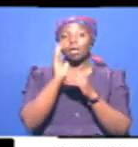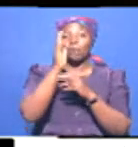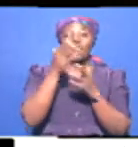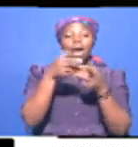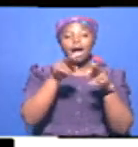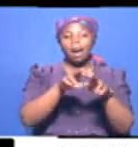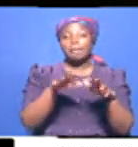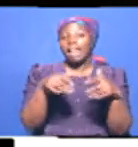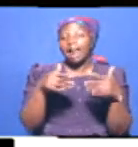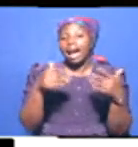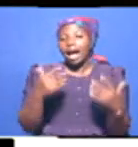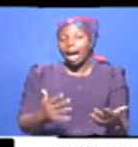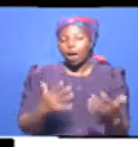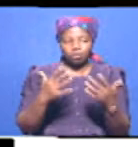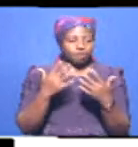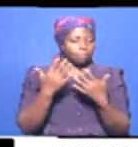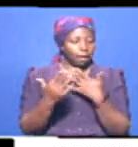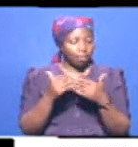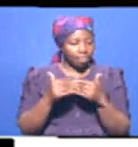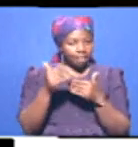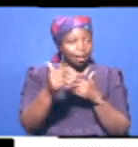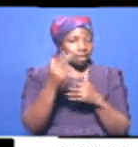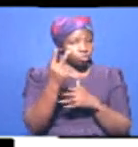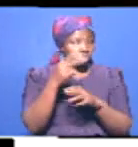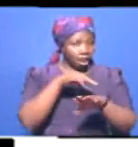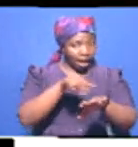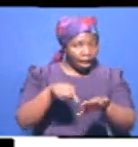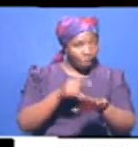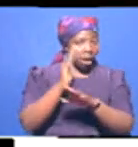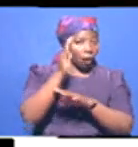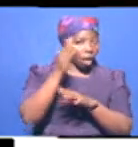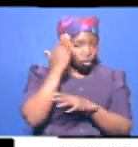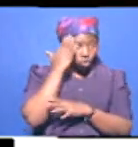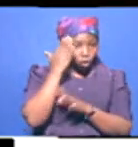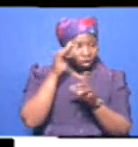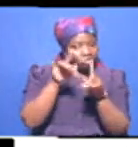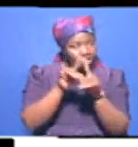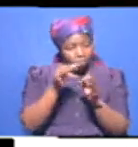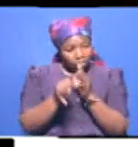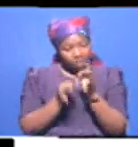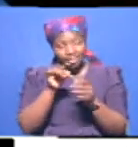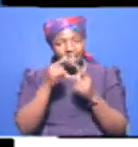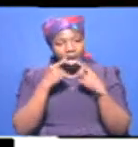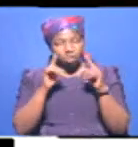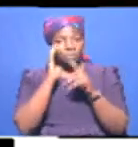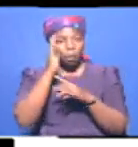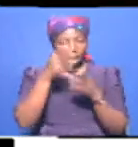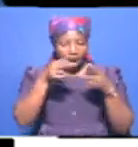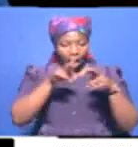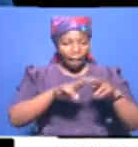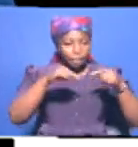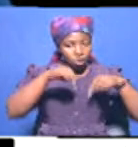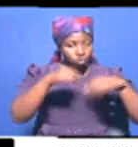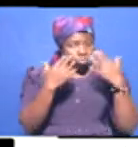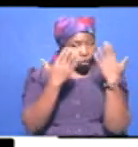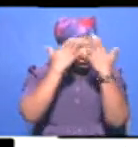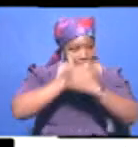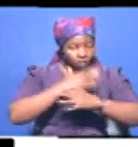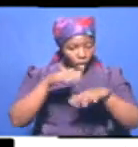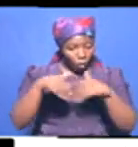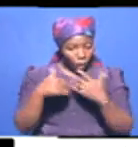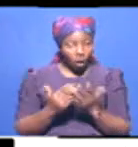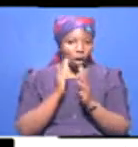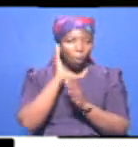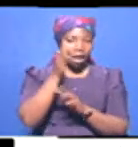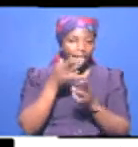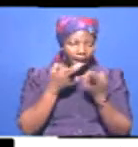we will be able to know probably in the next 2 hours, and whether the declaration will be made tonight or the declaration will happen tomorrow.